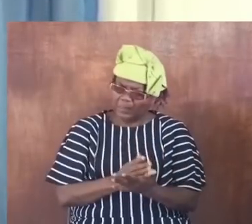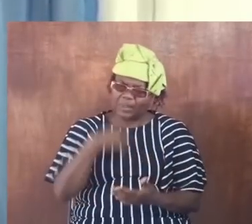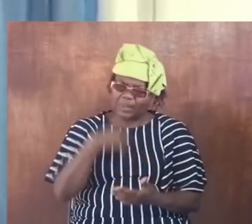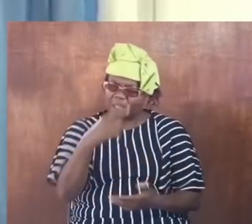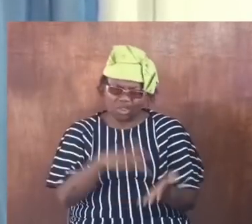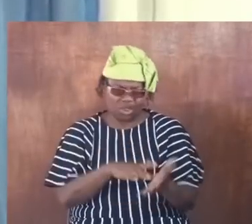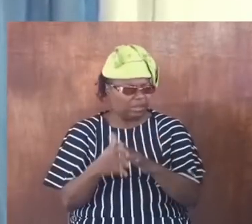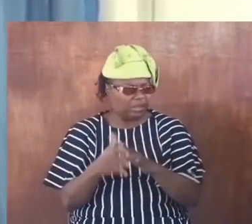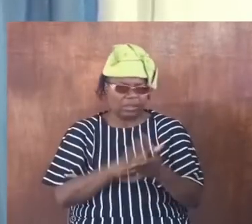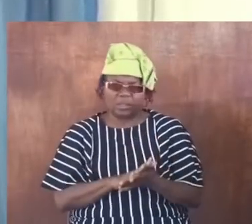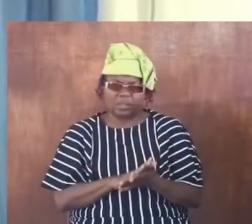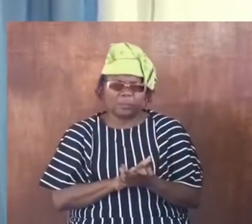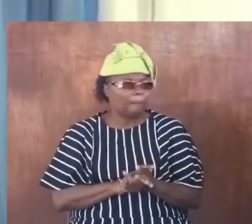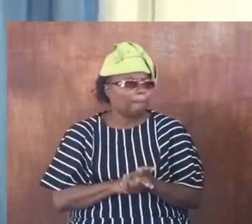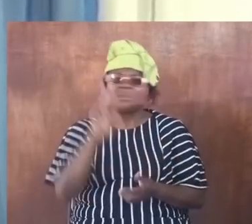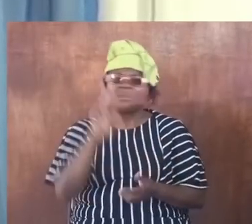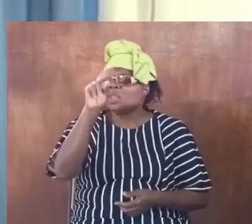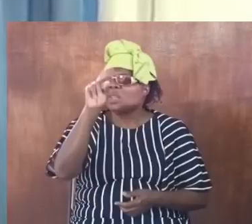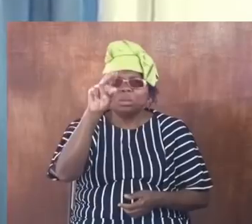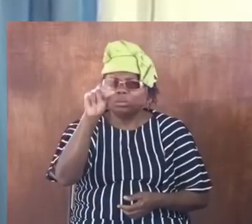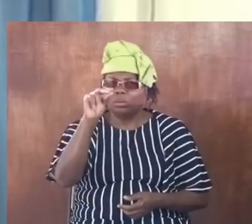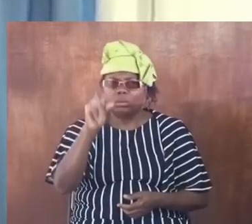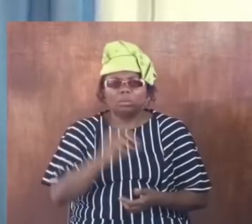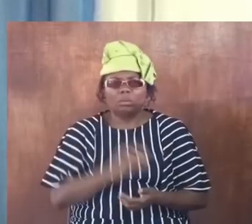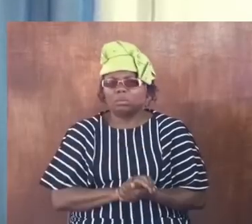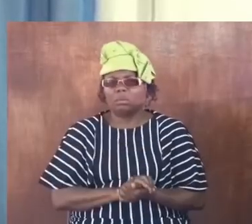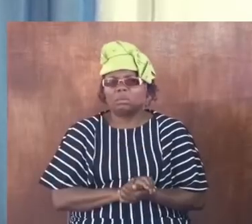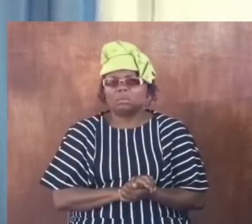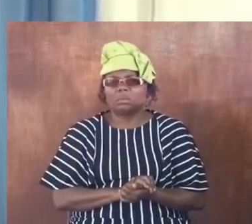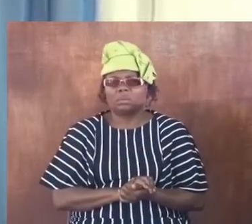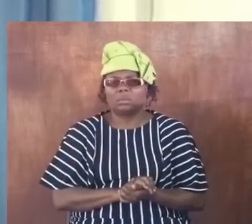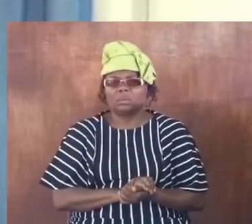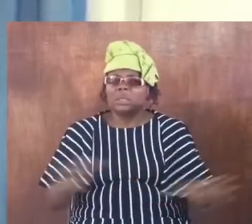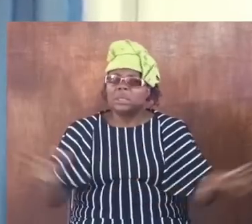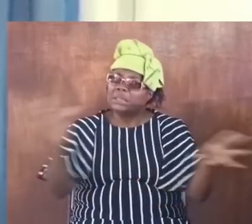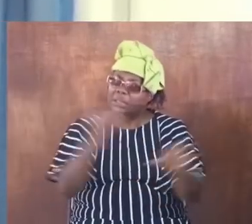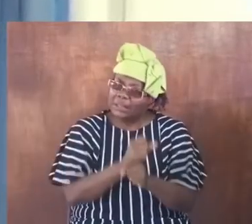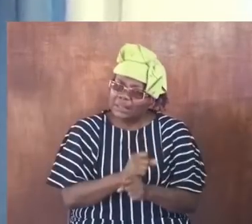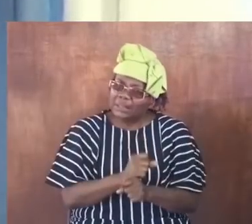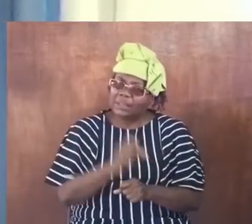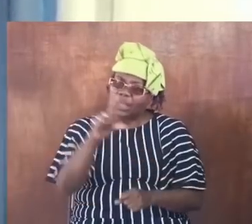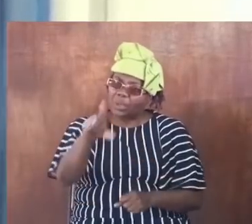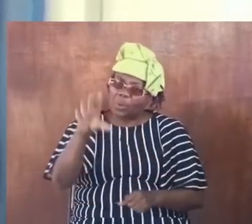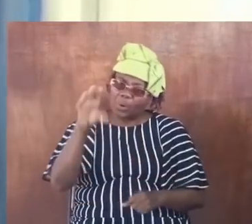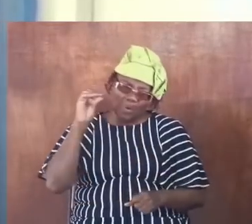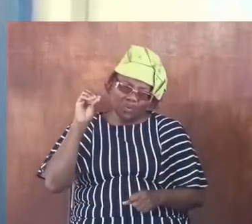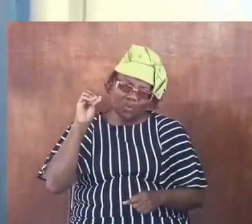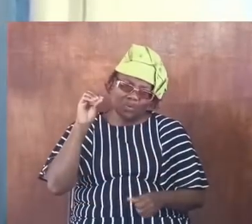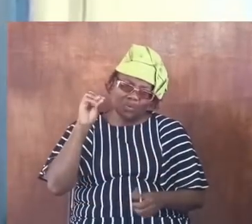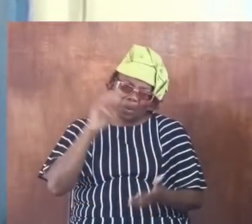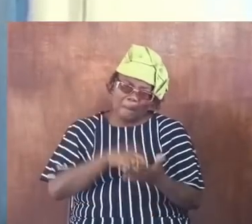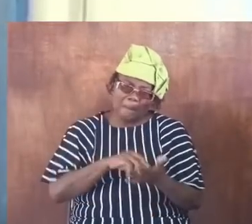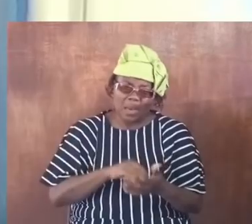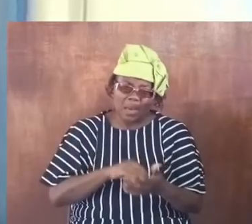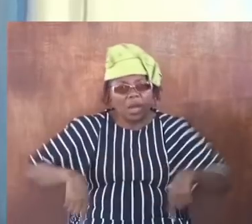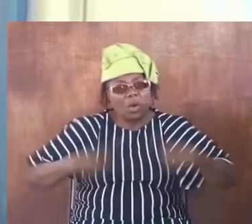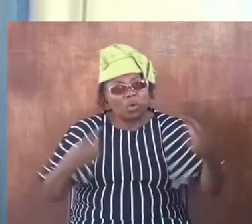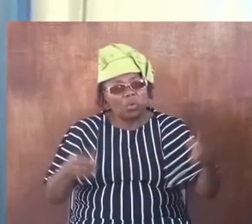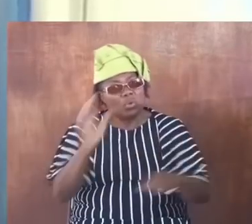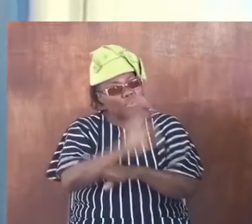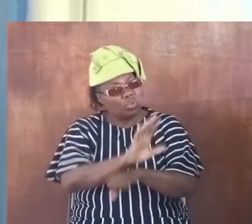people going, believe it or not, take the 100 million US and go to church, you know.